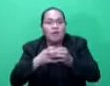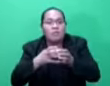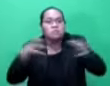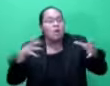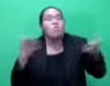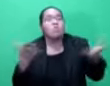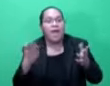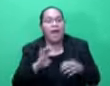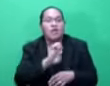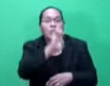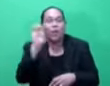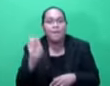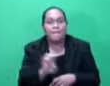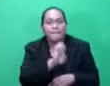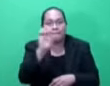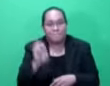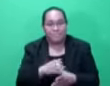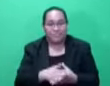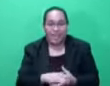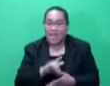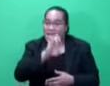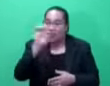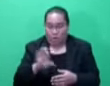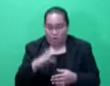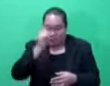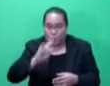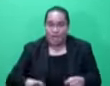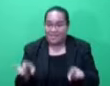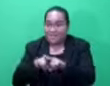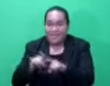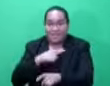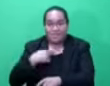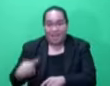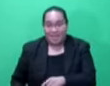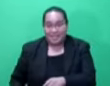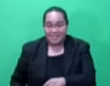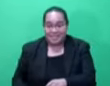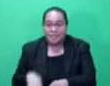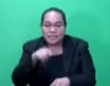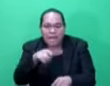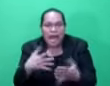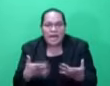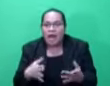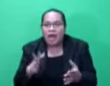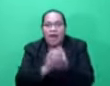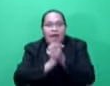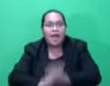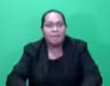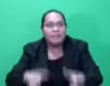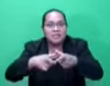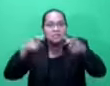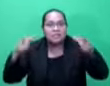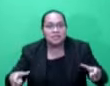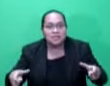Speaker, Europe today, like China, is also, the cities are like ghost cities, the